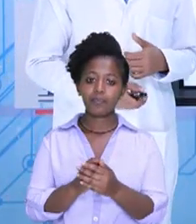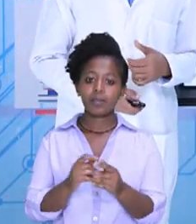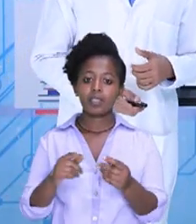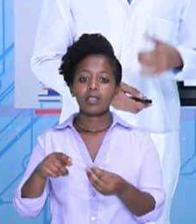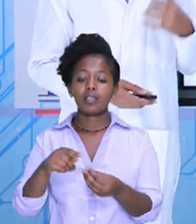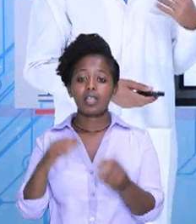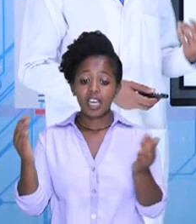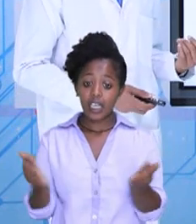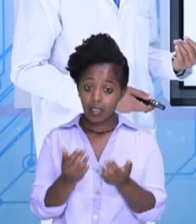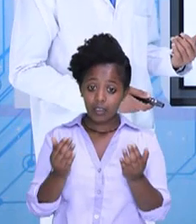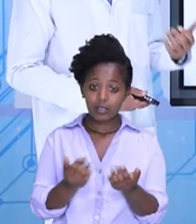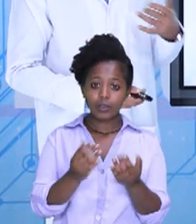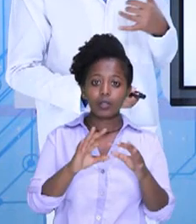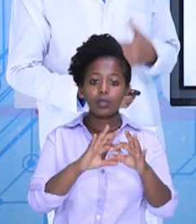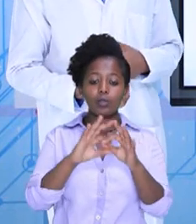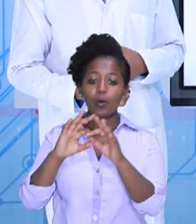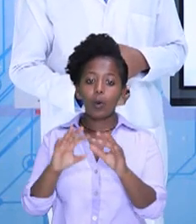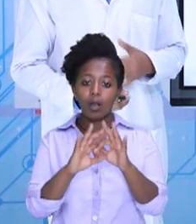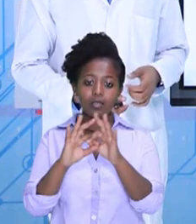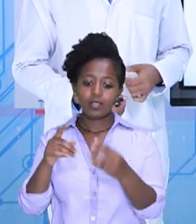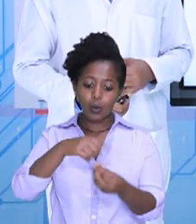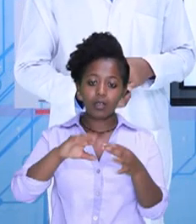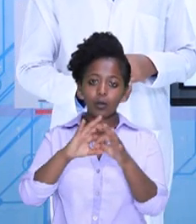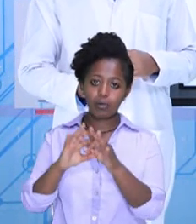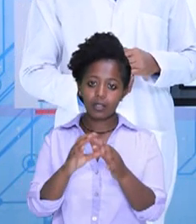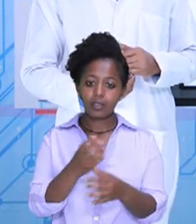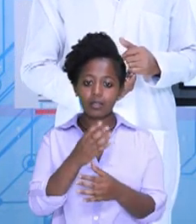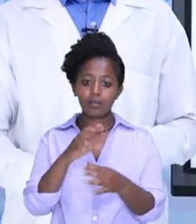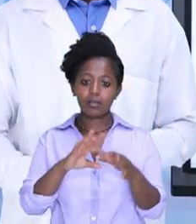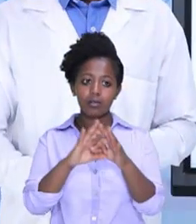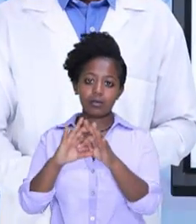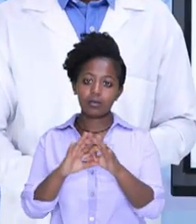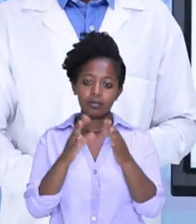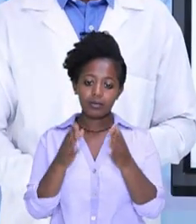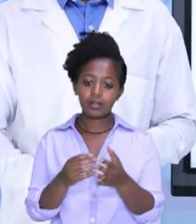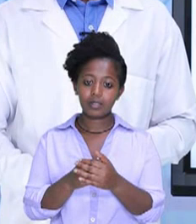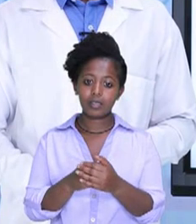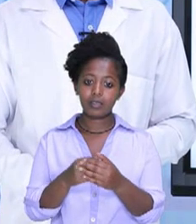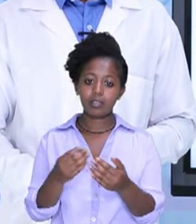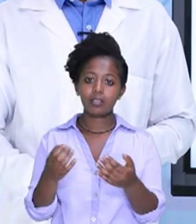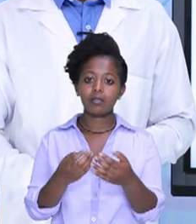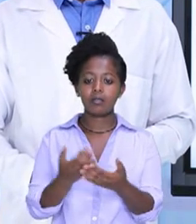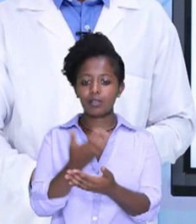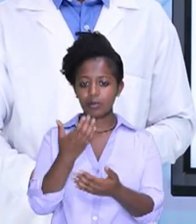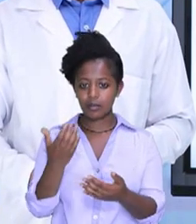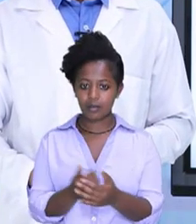local communities to protect their animals' habitat and resources.